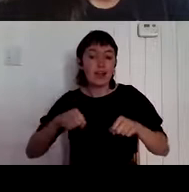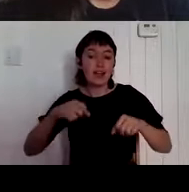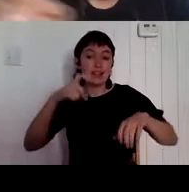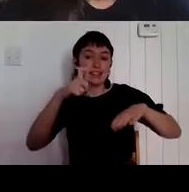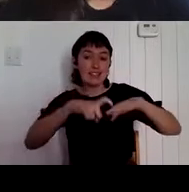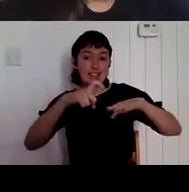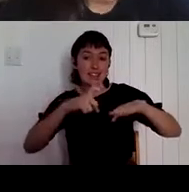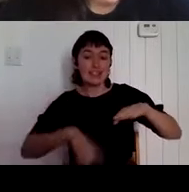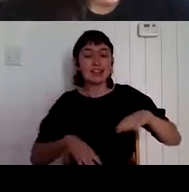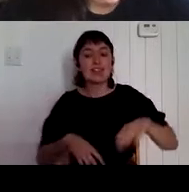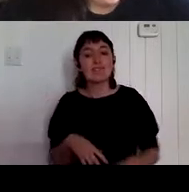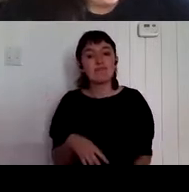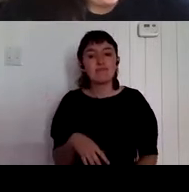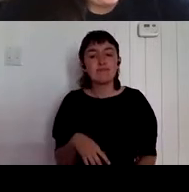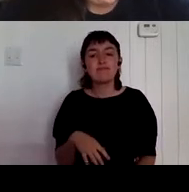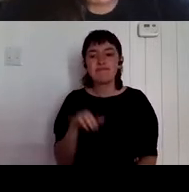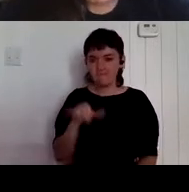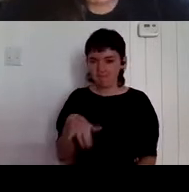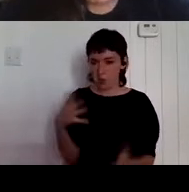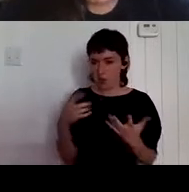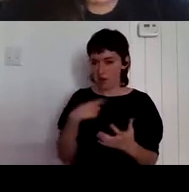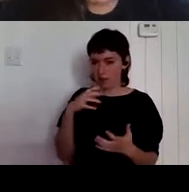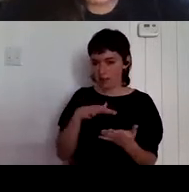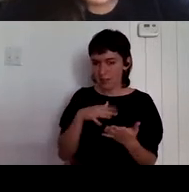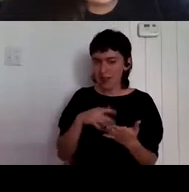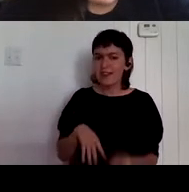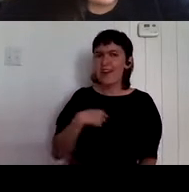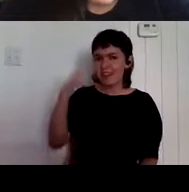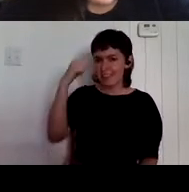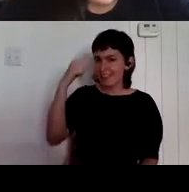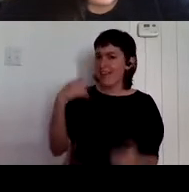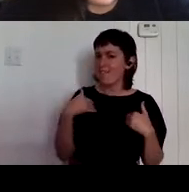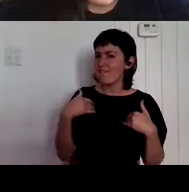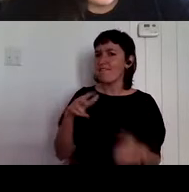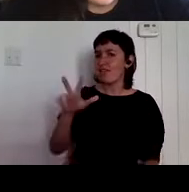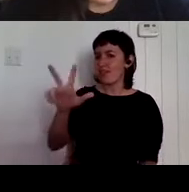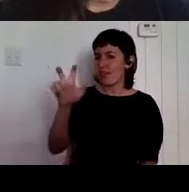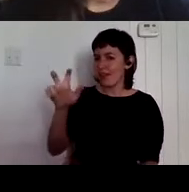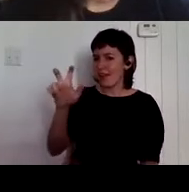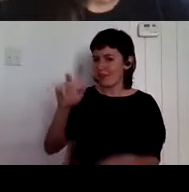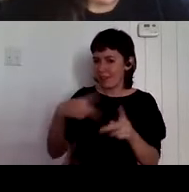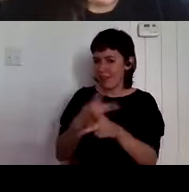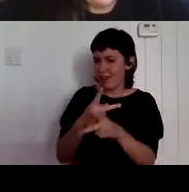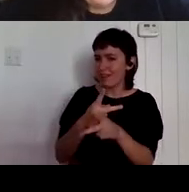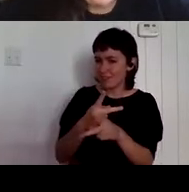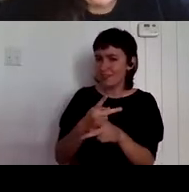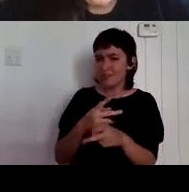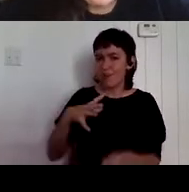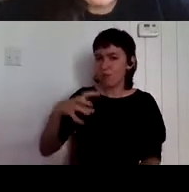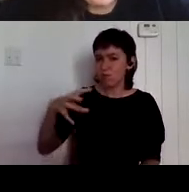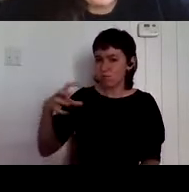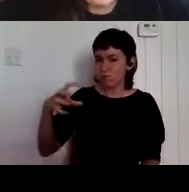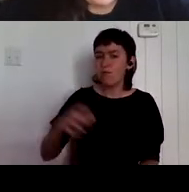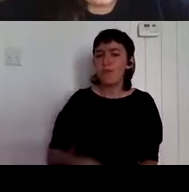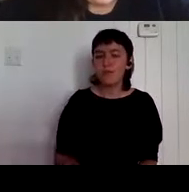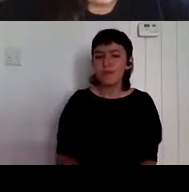are many types of jellyfish. think there's like 300 types. And the idea is that jellyfish, again,